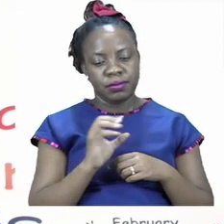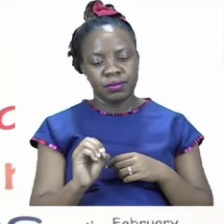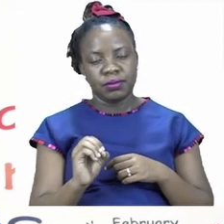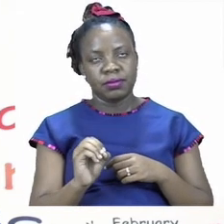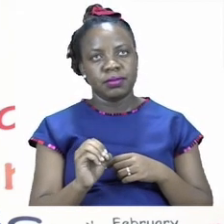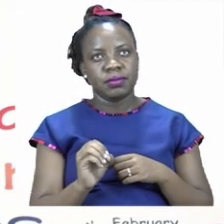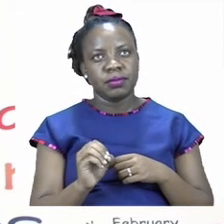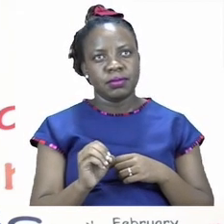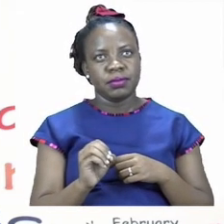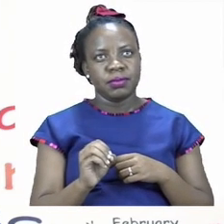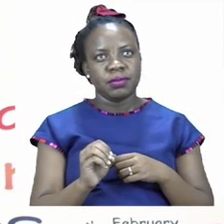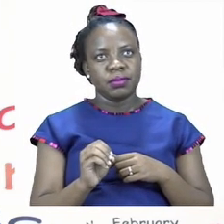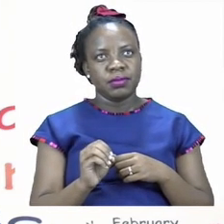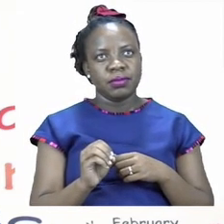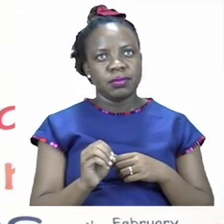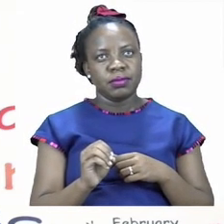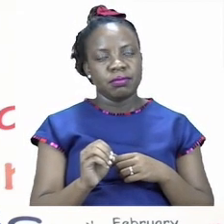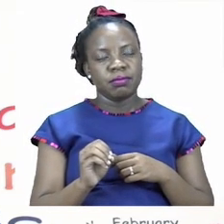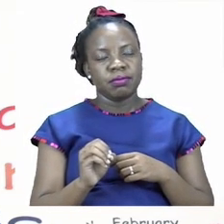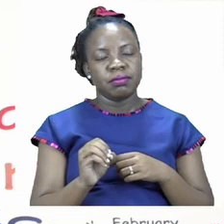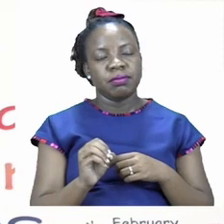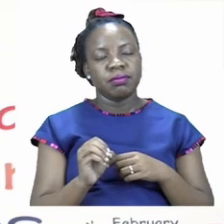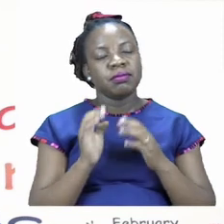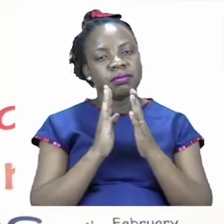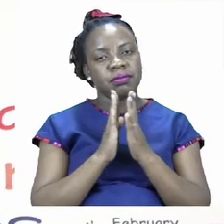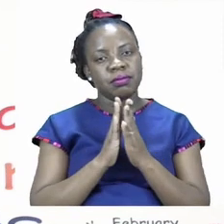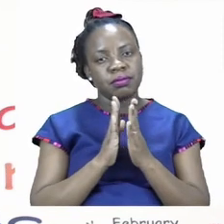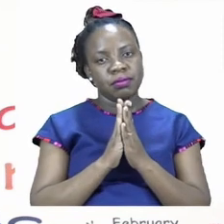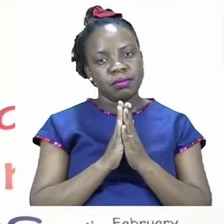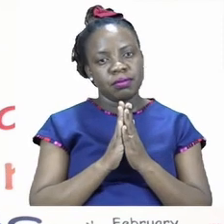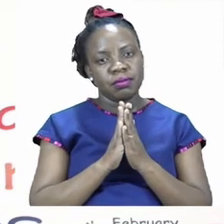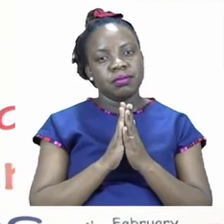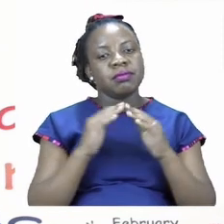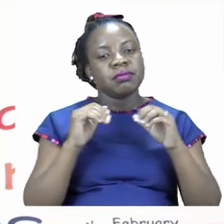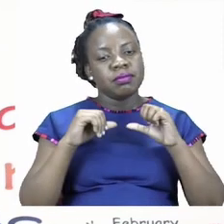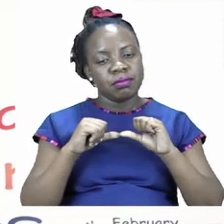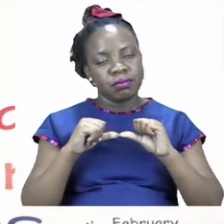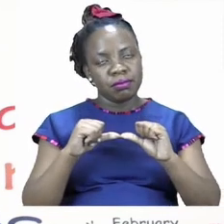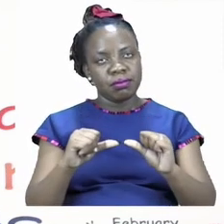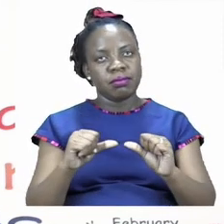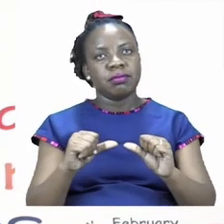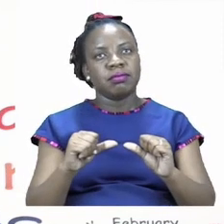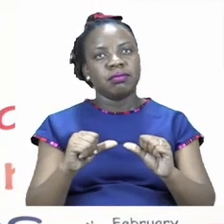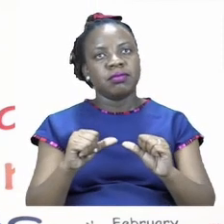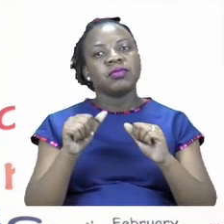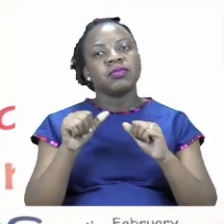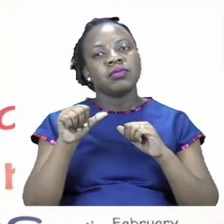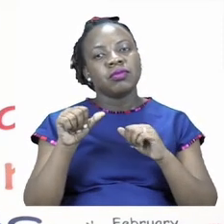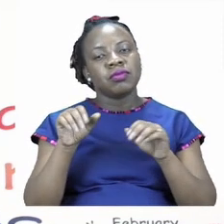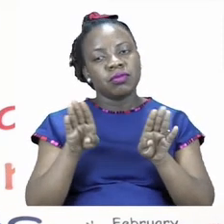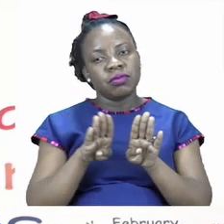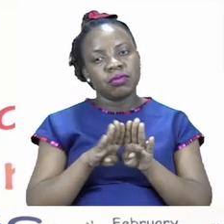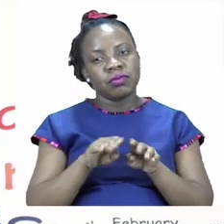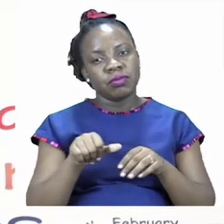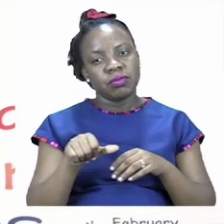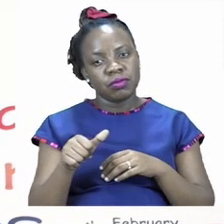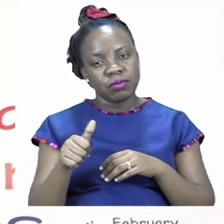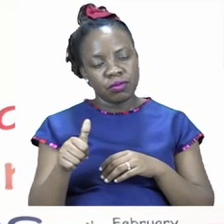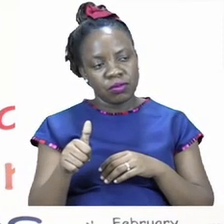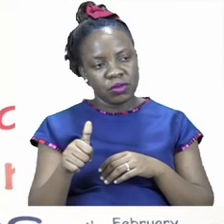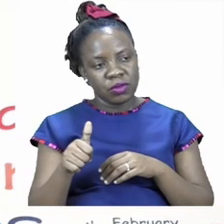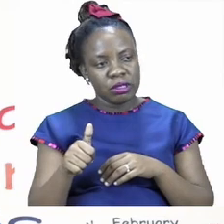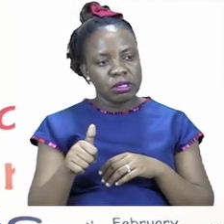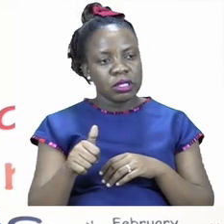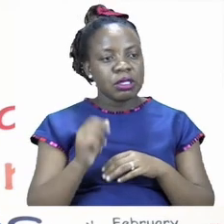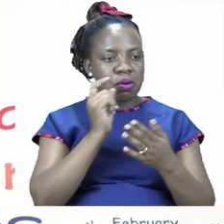50. So go ahead, boys and girls, do both of your exercises. Take your time, especially with the creative writing.